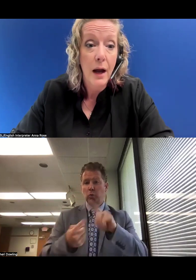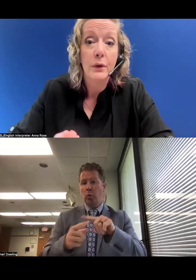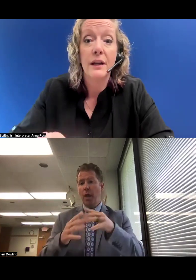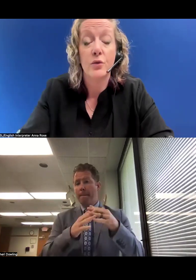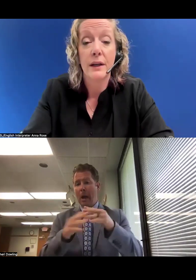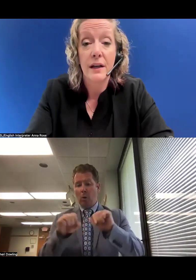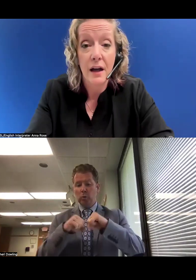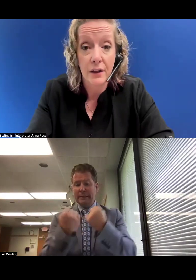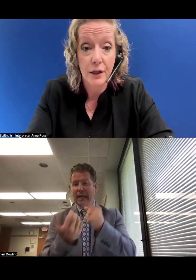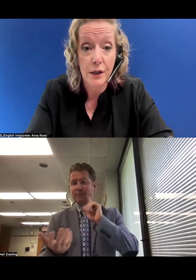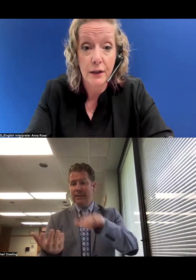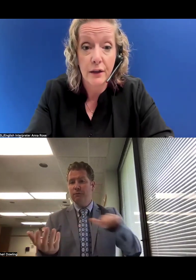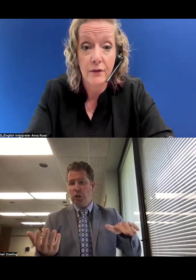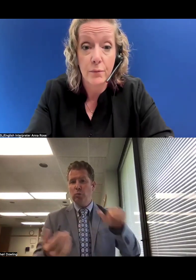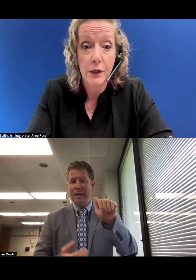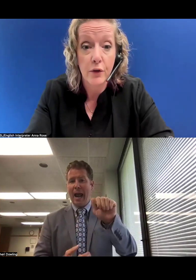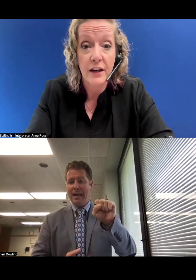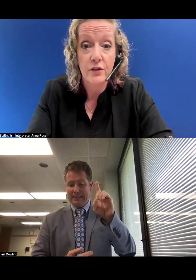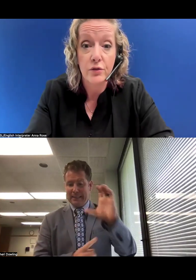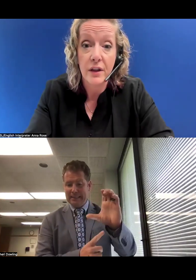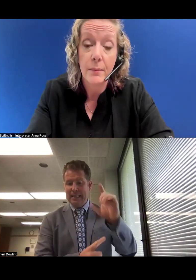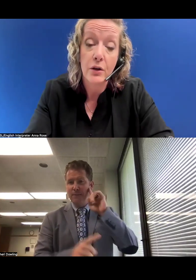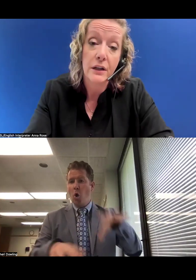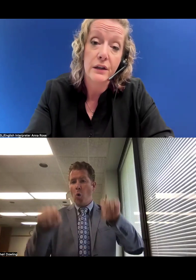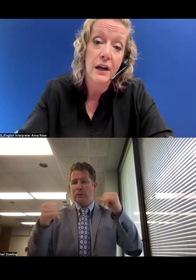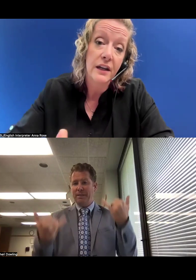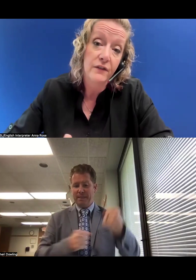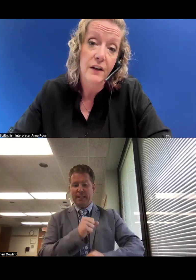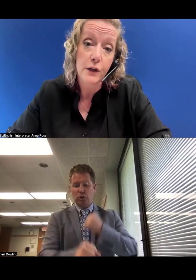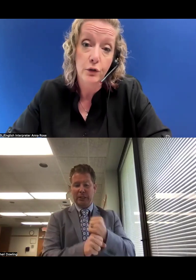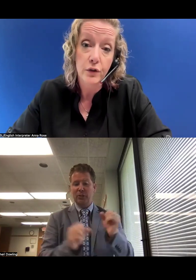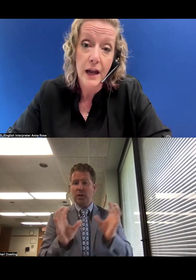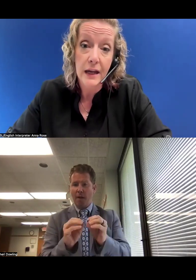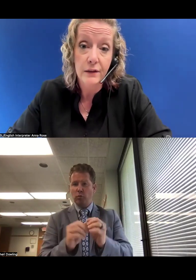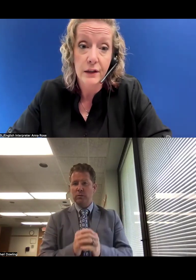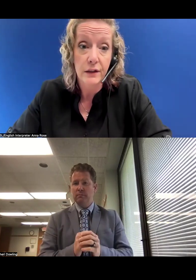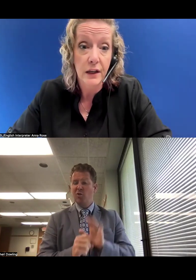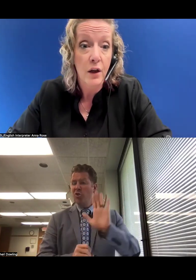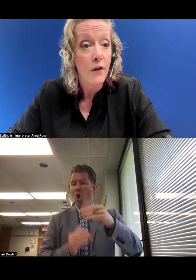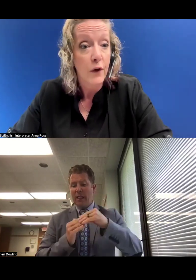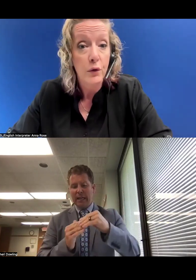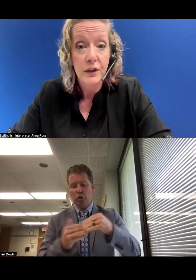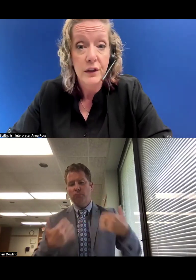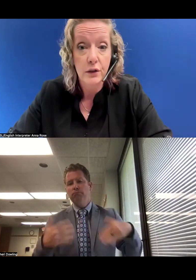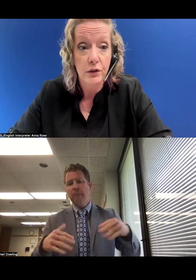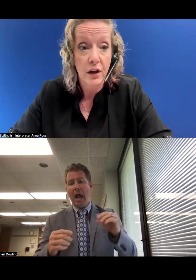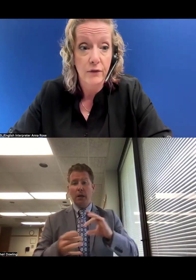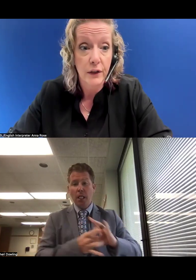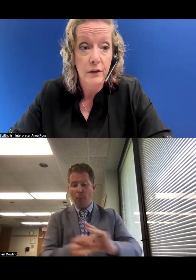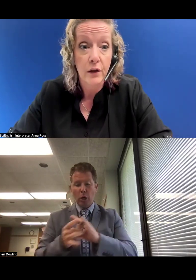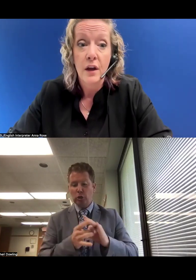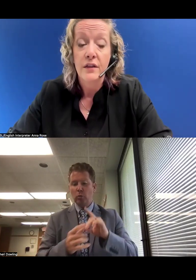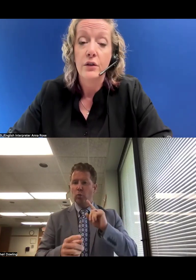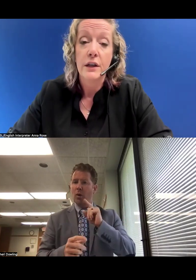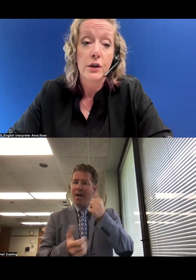Now, I would like to acknowledge and give much gratitude to the American Society of Deaf Children, ASDC, for hosting this year's